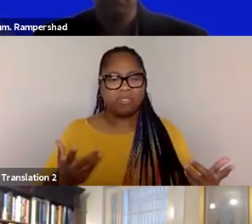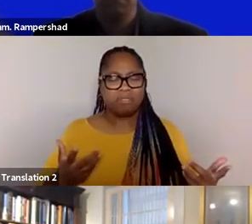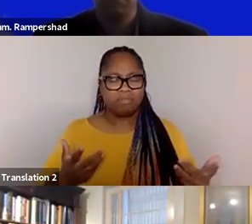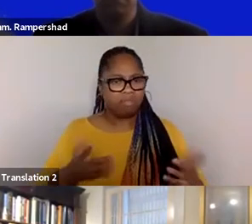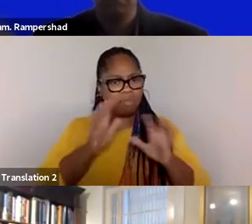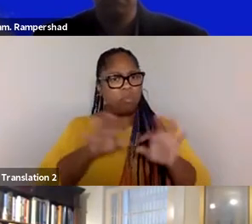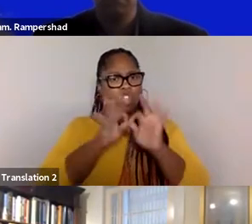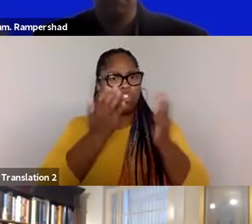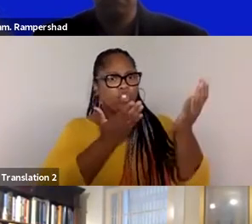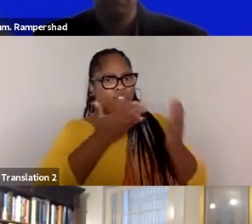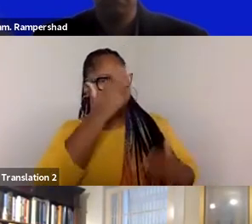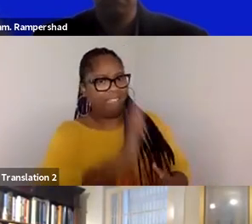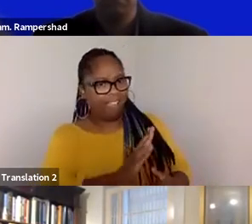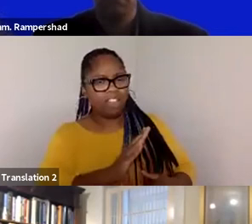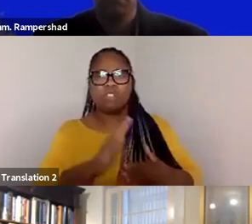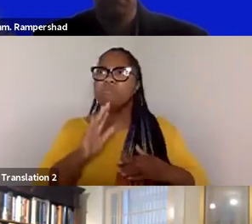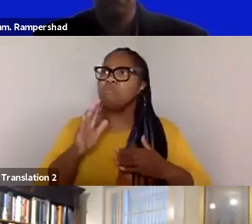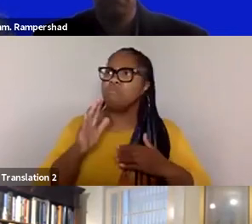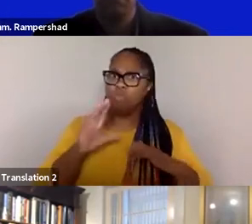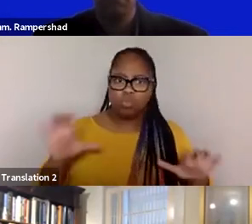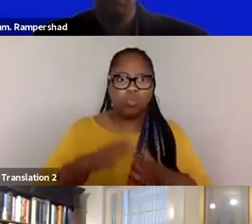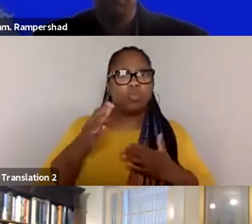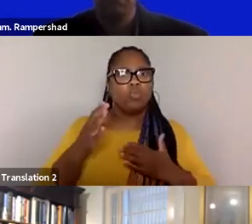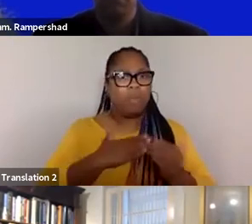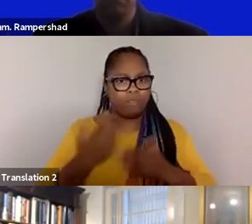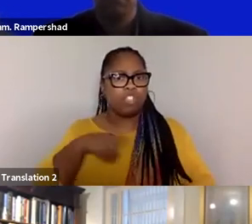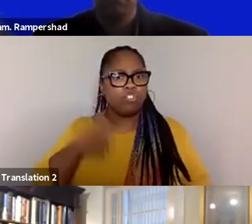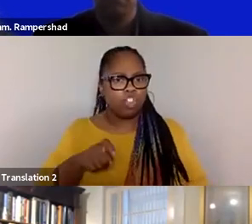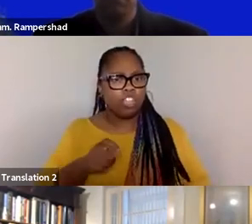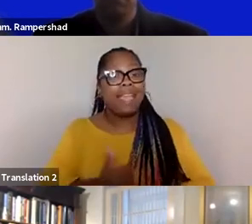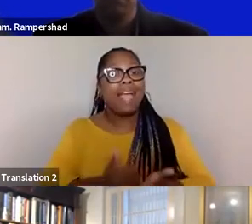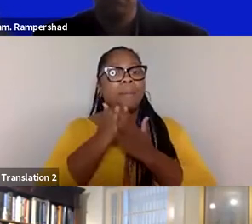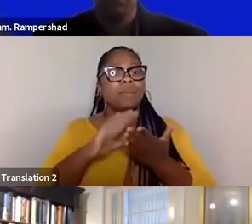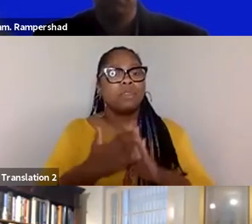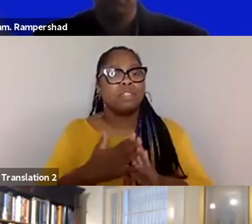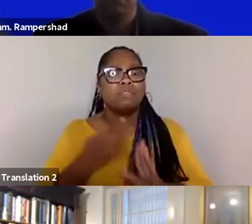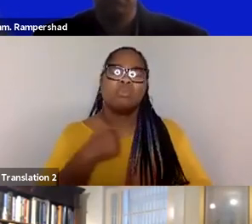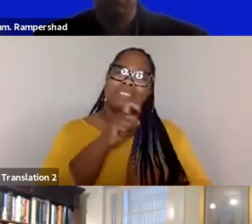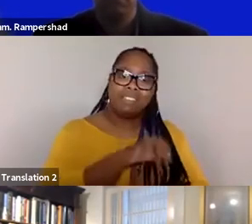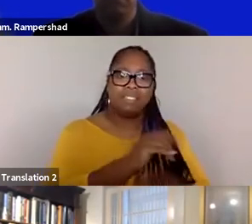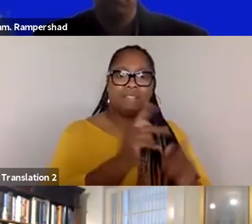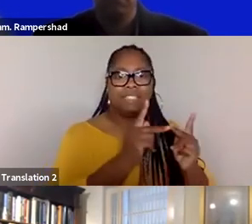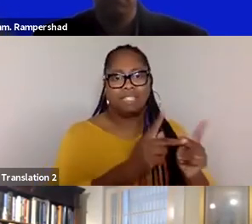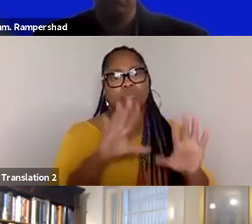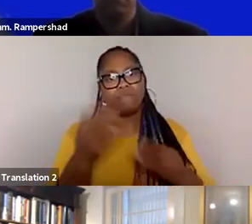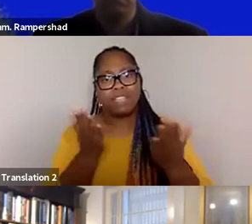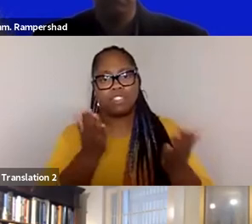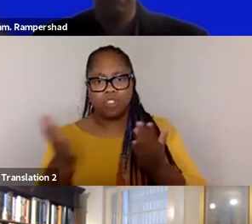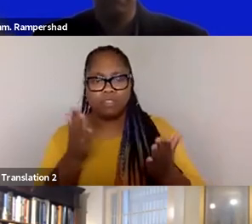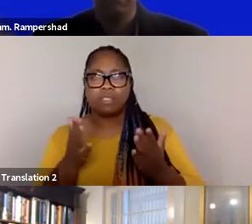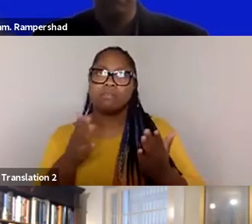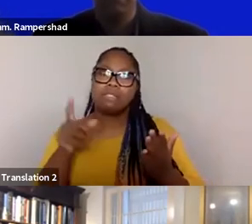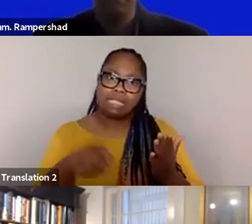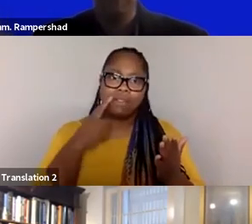serving our God, doing what we're supposed to do, and helping the community, right? So we need this facility so we can provide services that are much needed